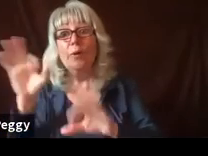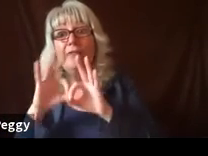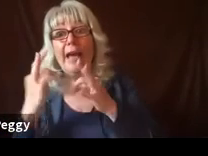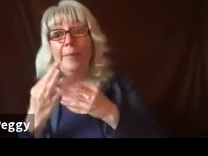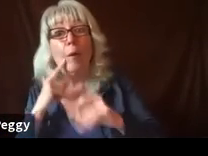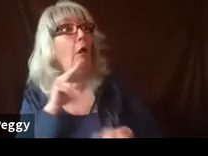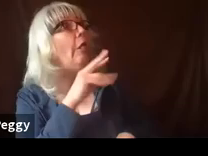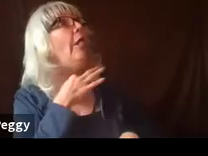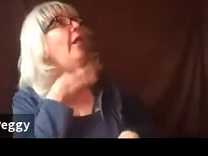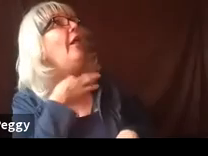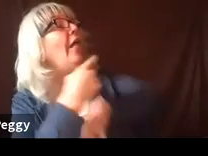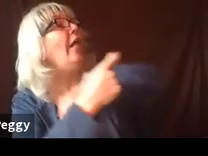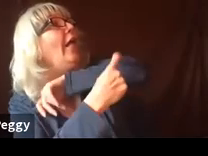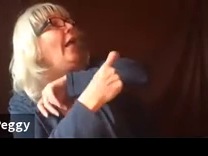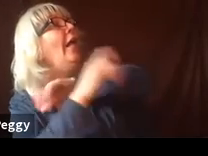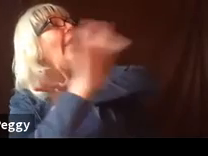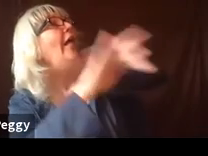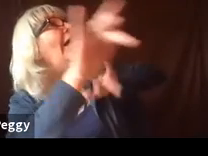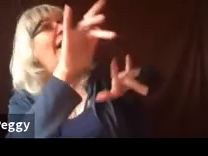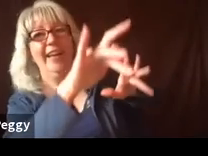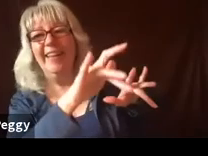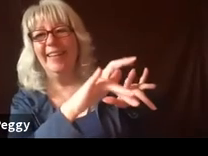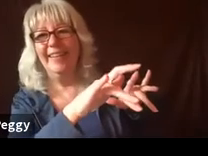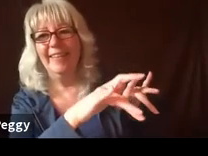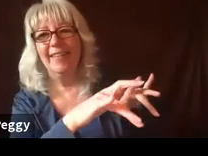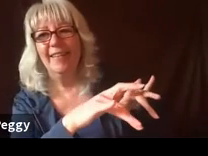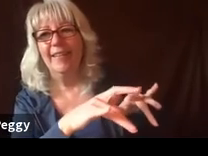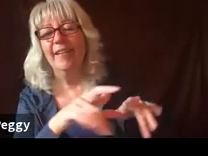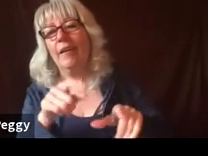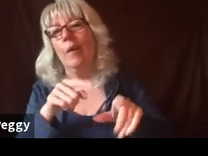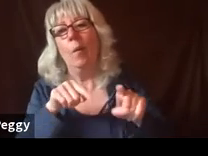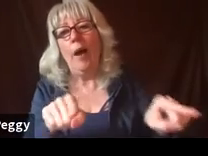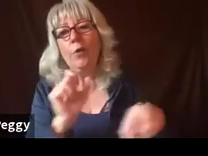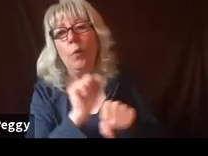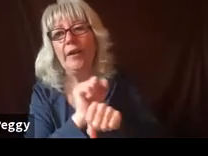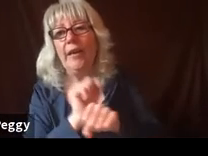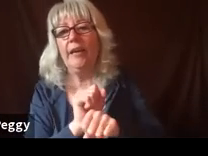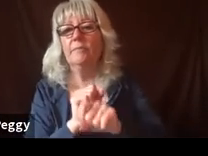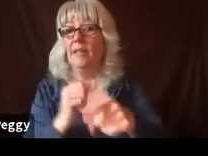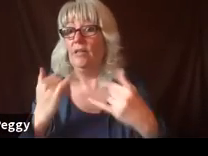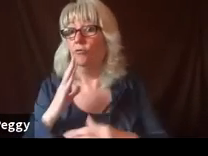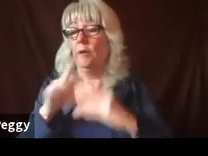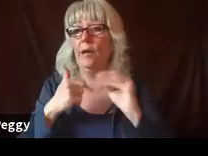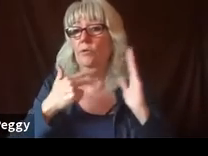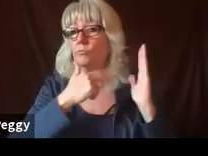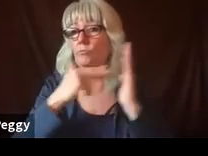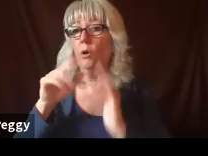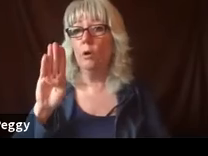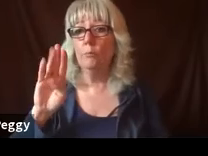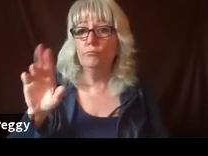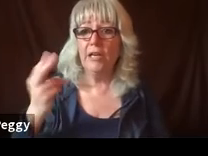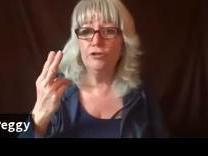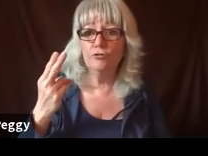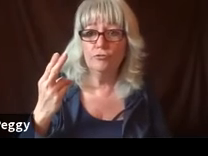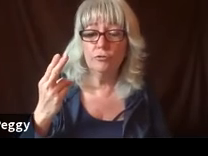get in your stuff when you're working. Let's talk about the brushes. By the way, I've